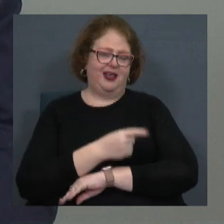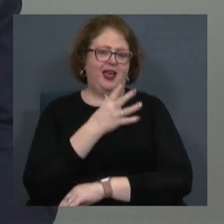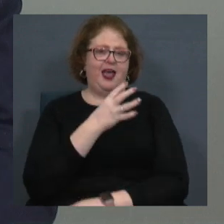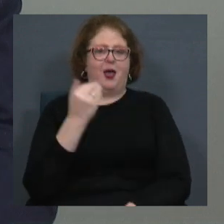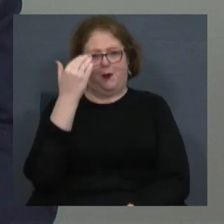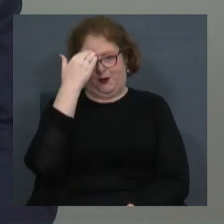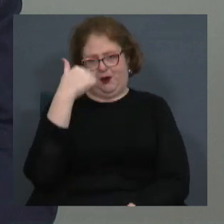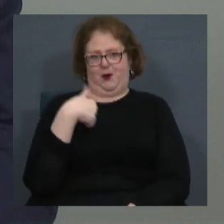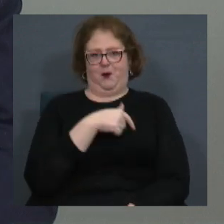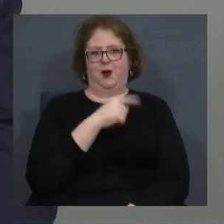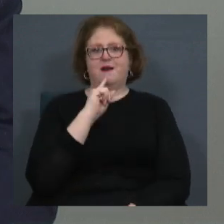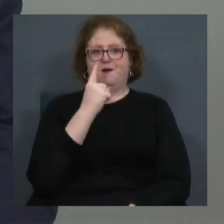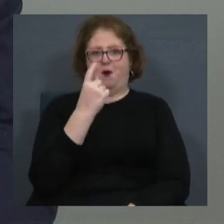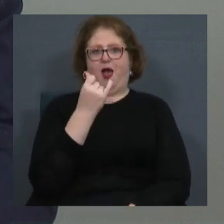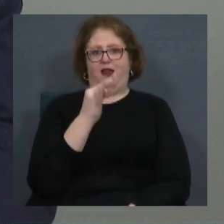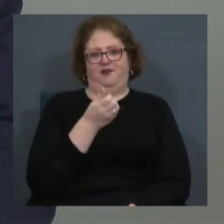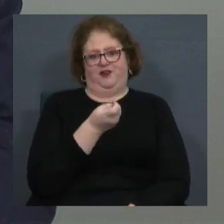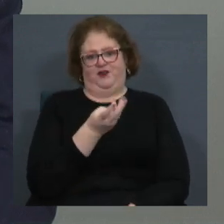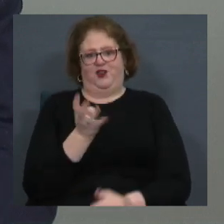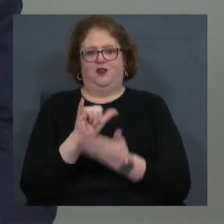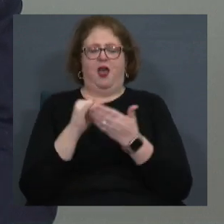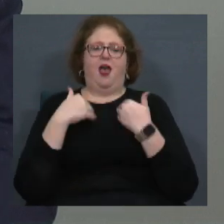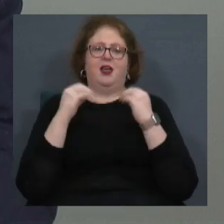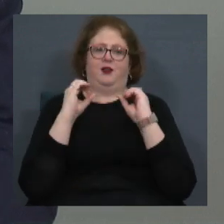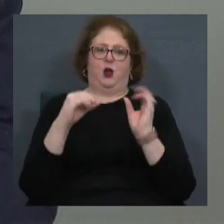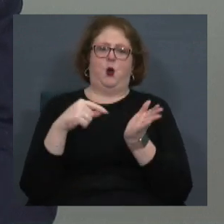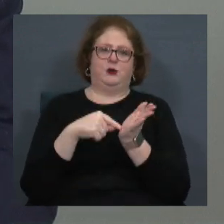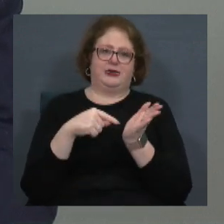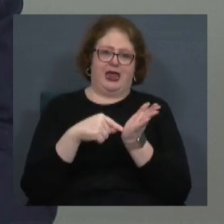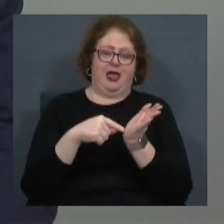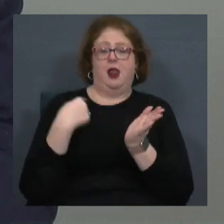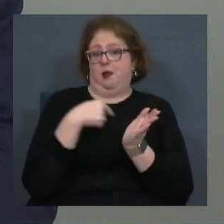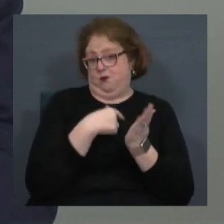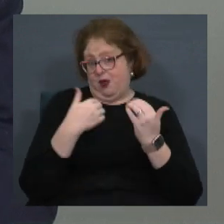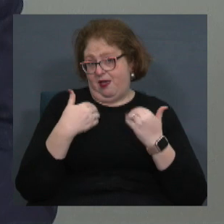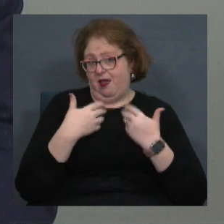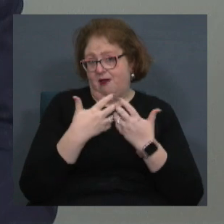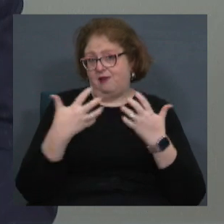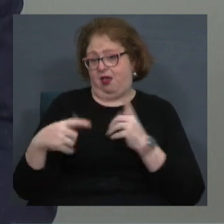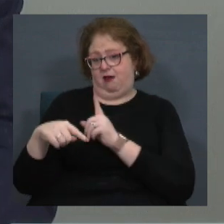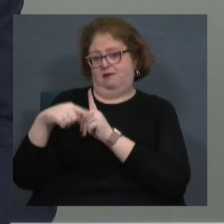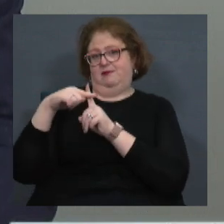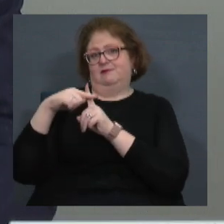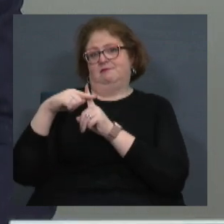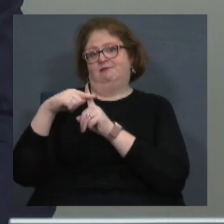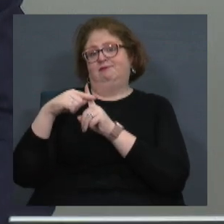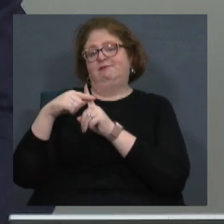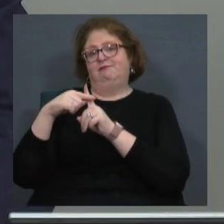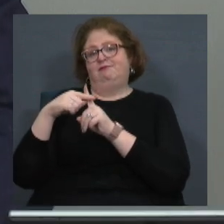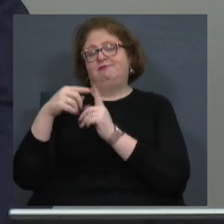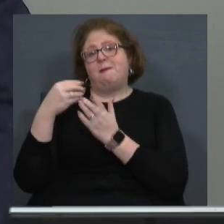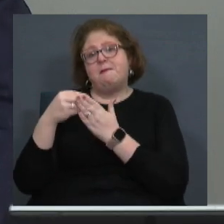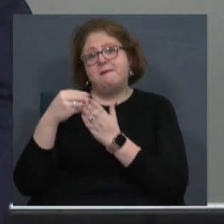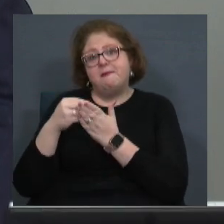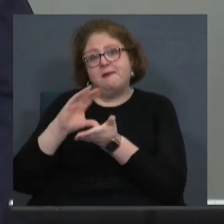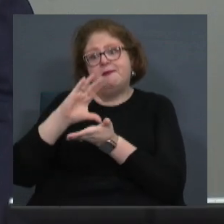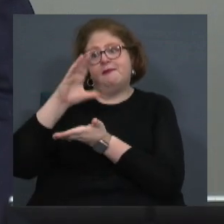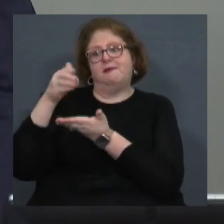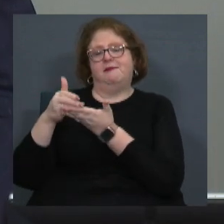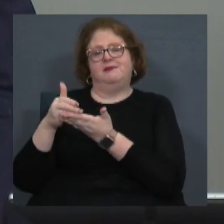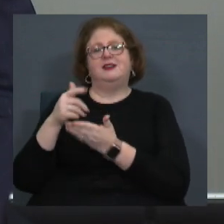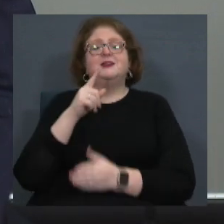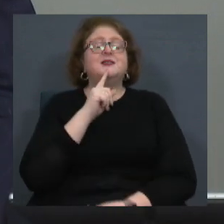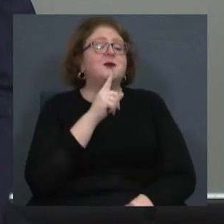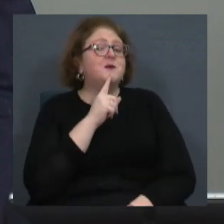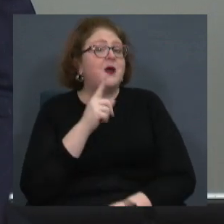that don't have any debt, but we also know we got a lot of reserve. Let's make certain we utilize reserve. I'm very happy to hear about the canopy.